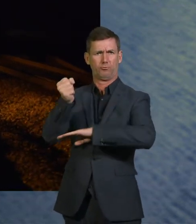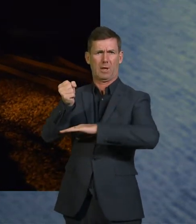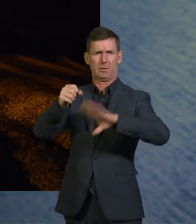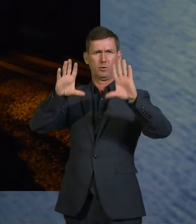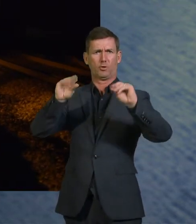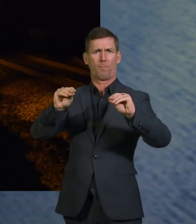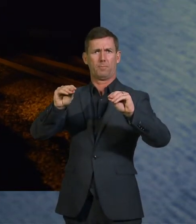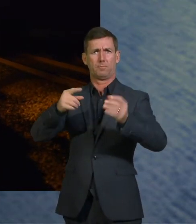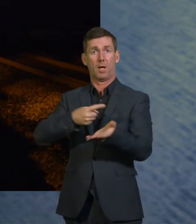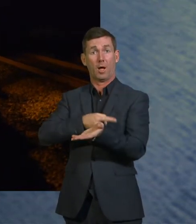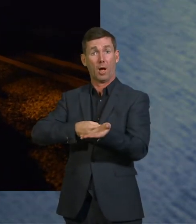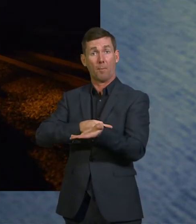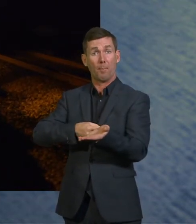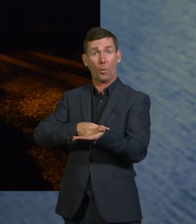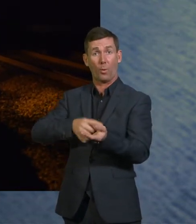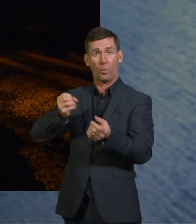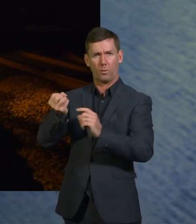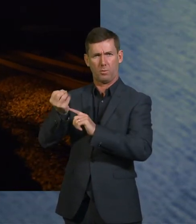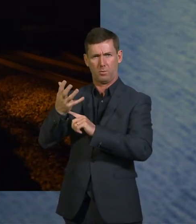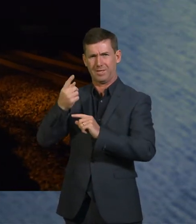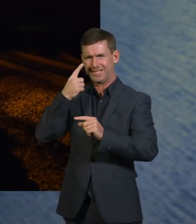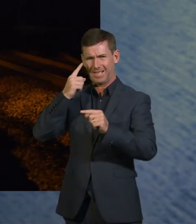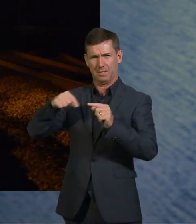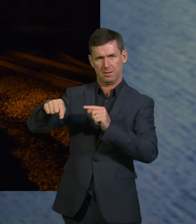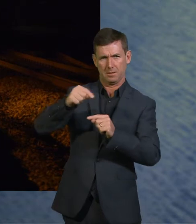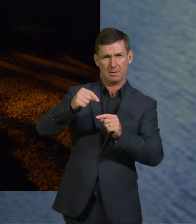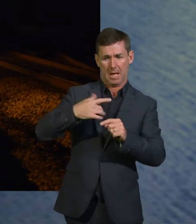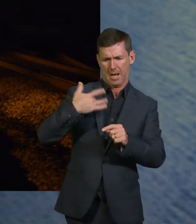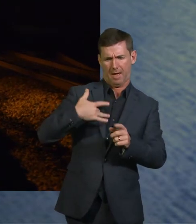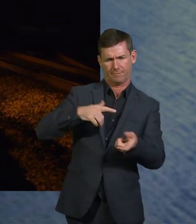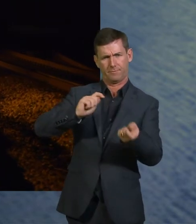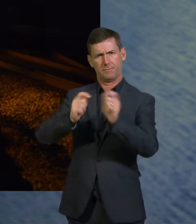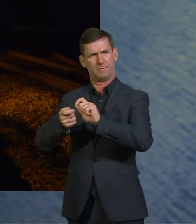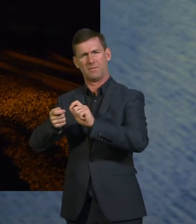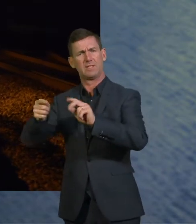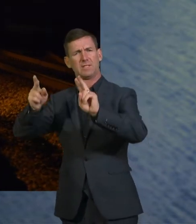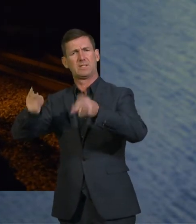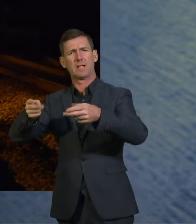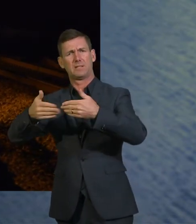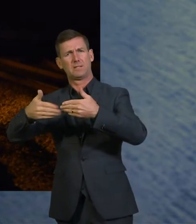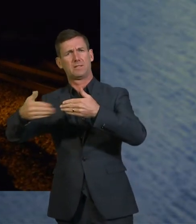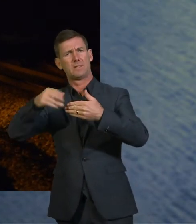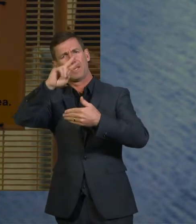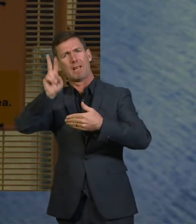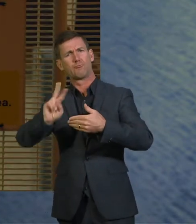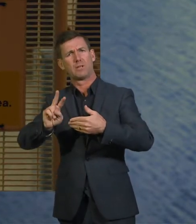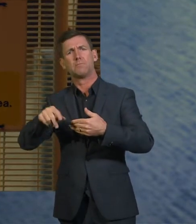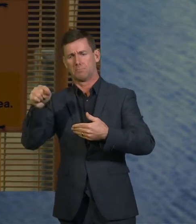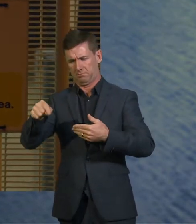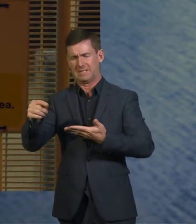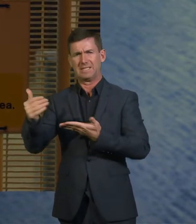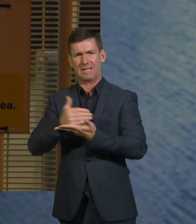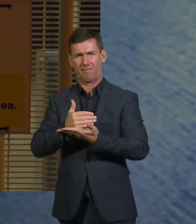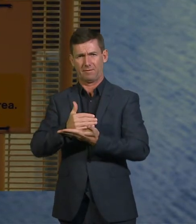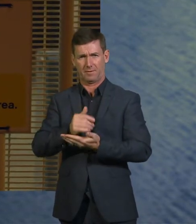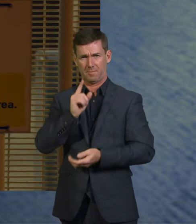lights show where the catenary goes from live to dead. Now it's safe to go to work in the tunnel, as long as they can get past